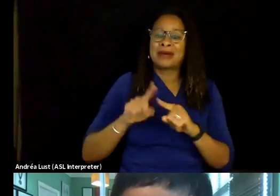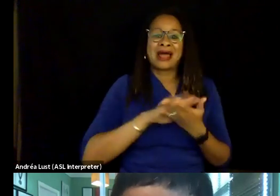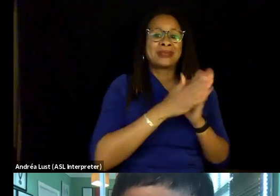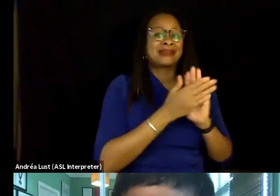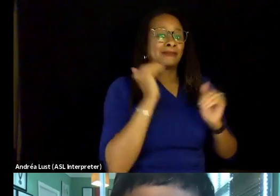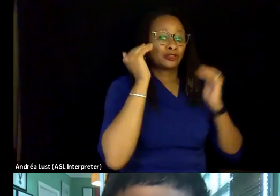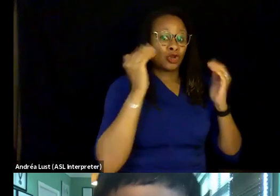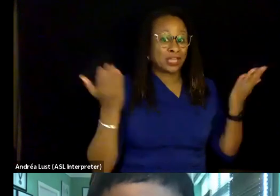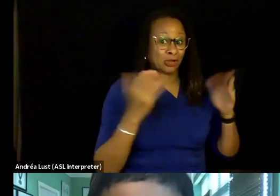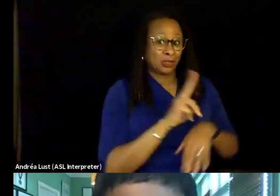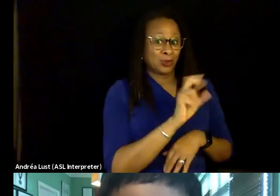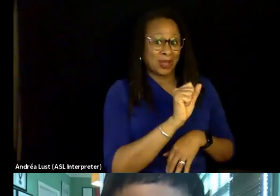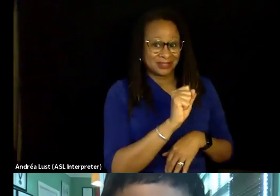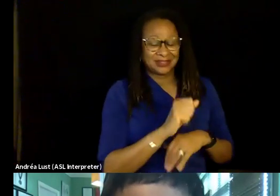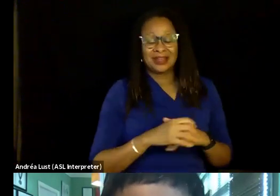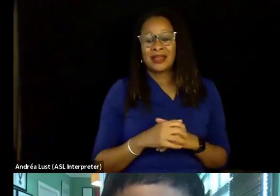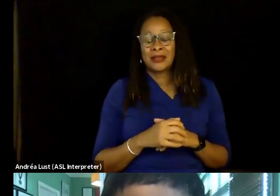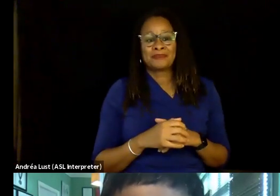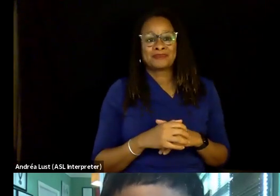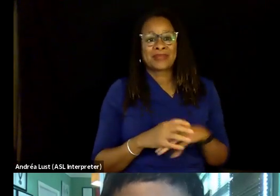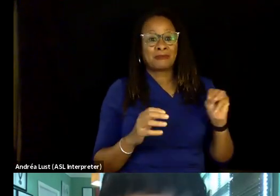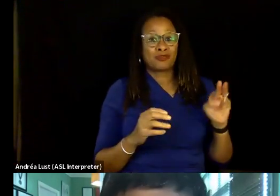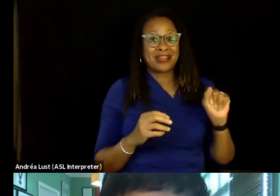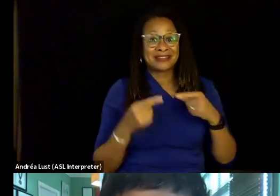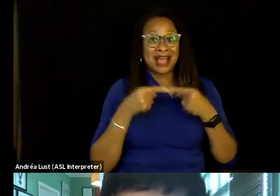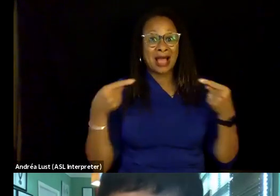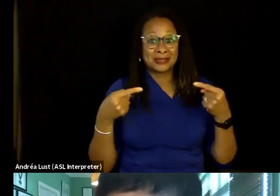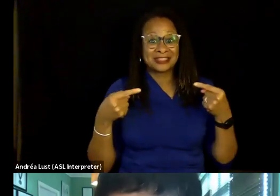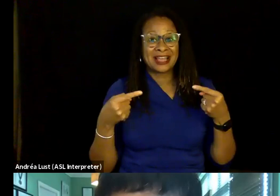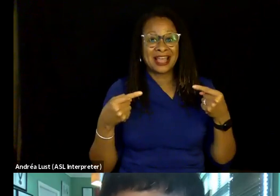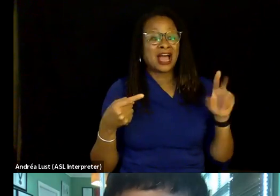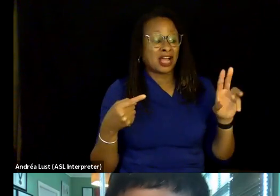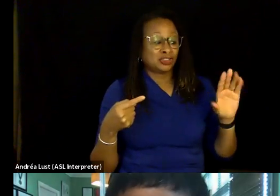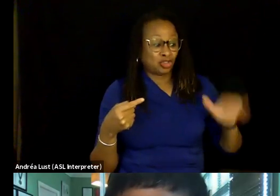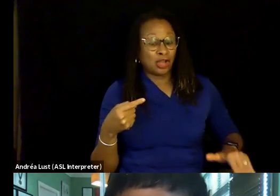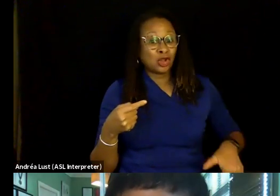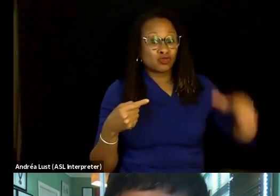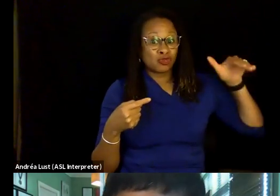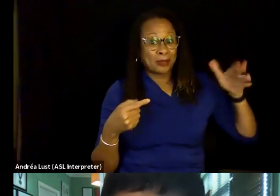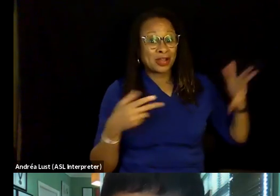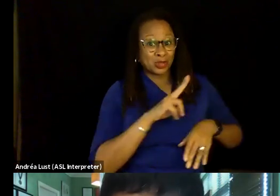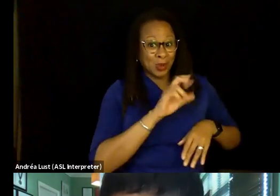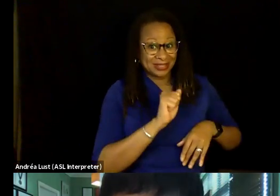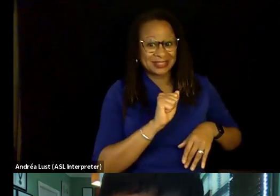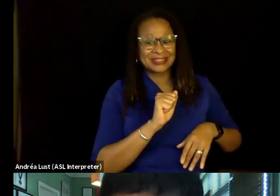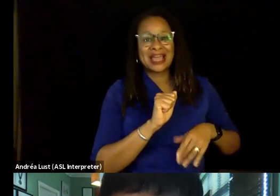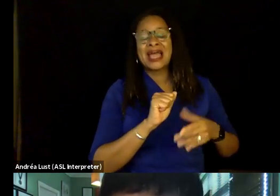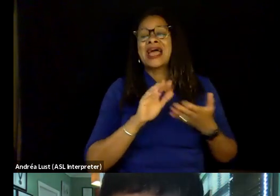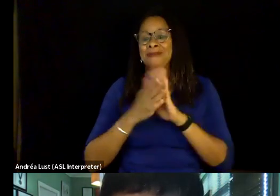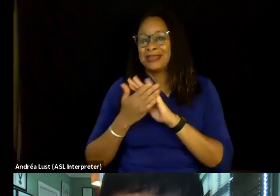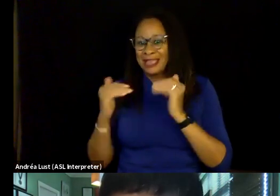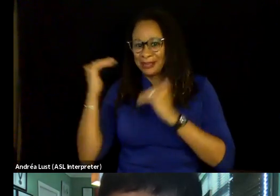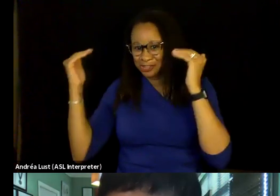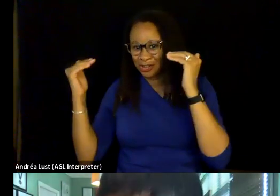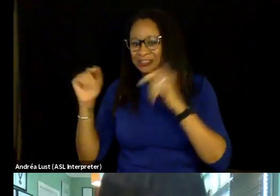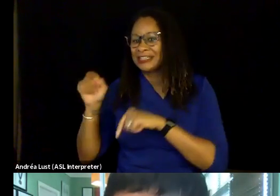country. And Maria's the opposite. She spent her childhood in the US and she became an adult. She was an adult in Asia in the